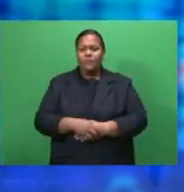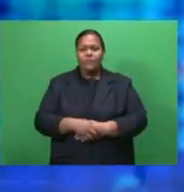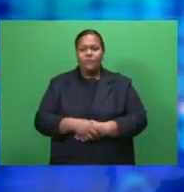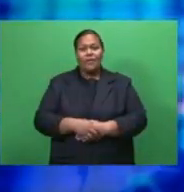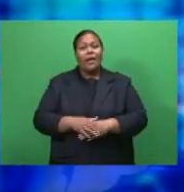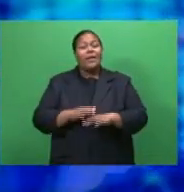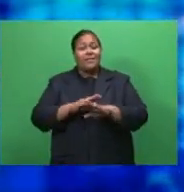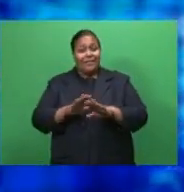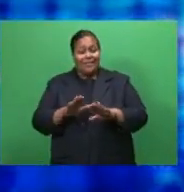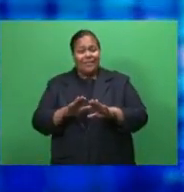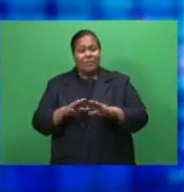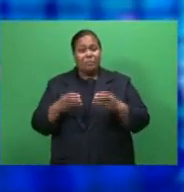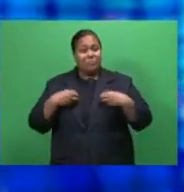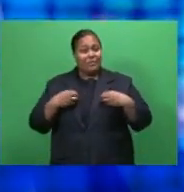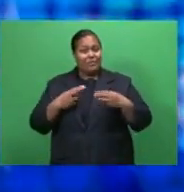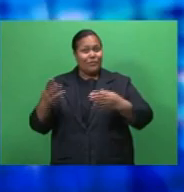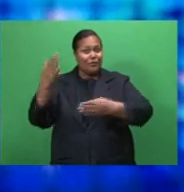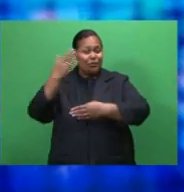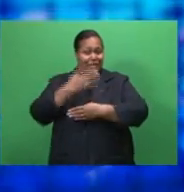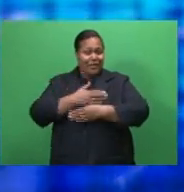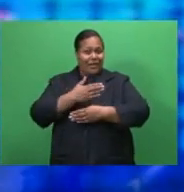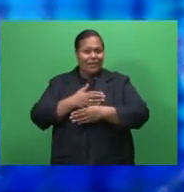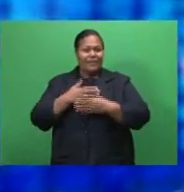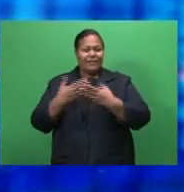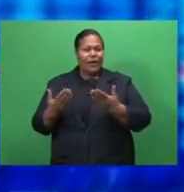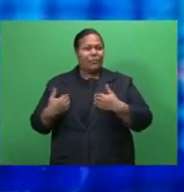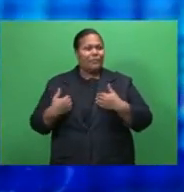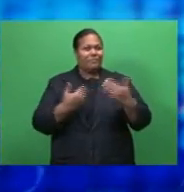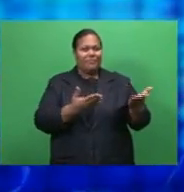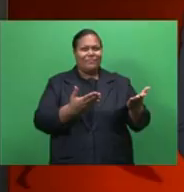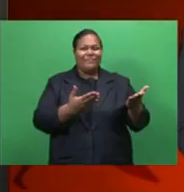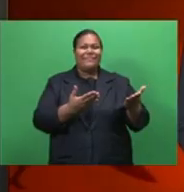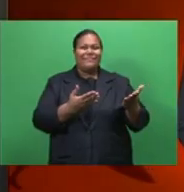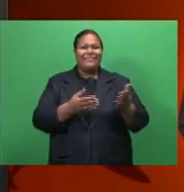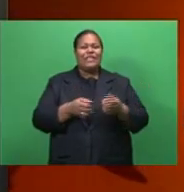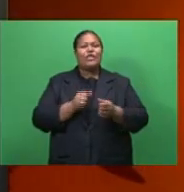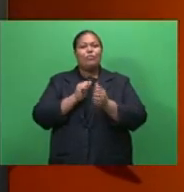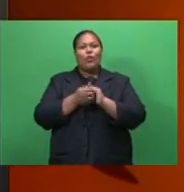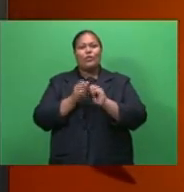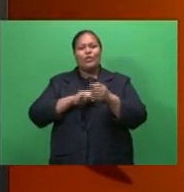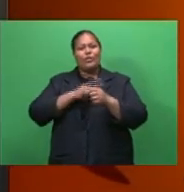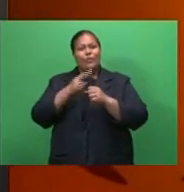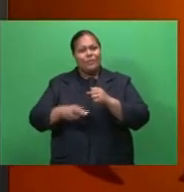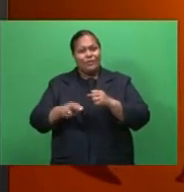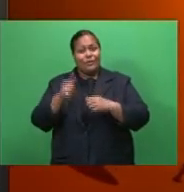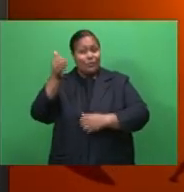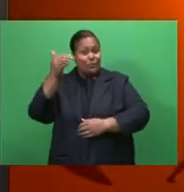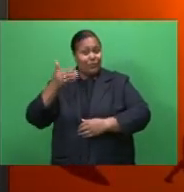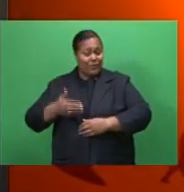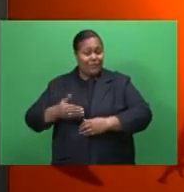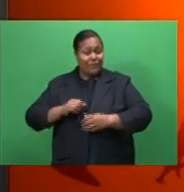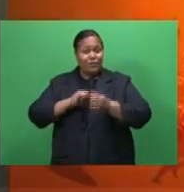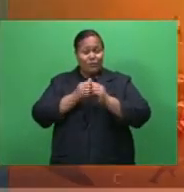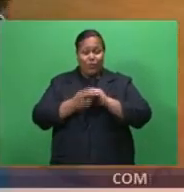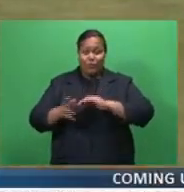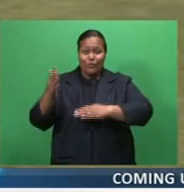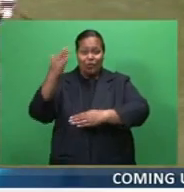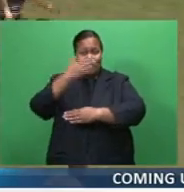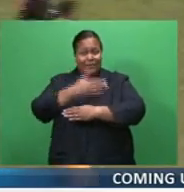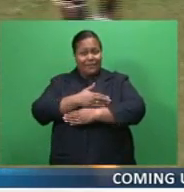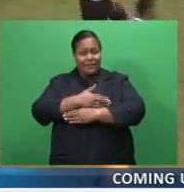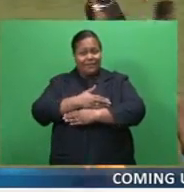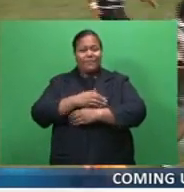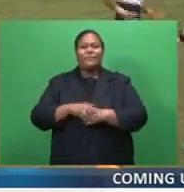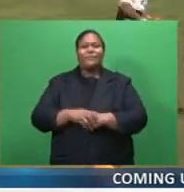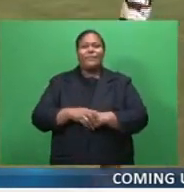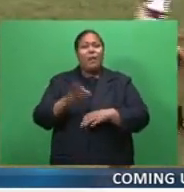That's it from business tonight. We now join Jamie with the latest in sports. Naka Whitney, and good evening in sports tonight.